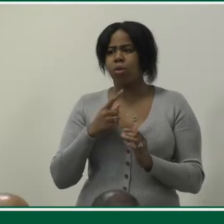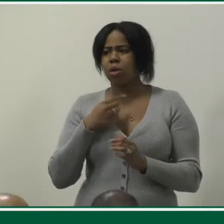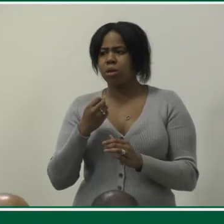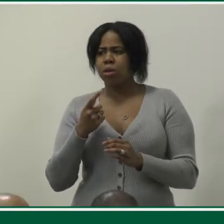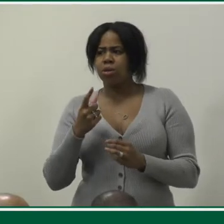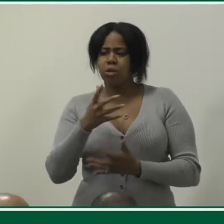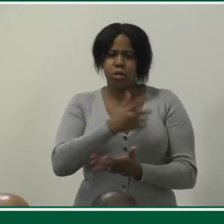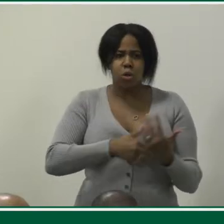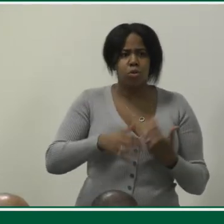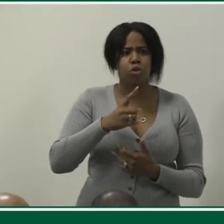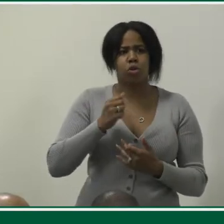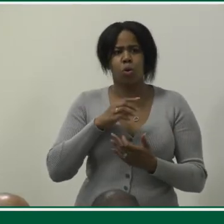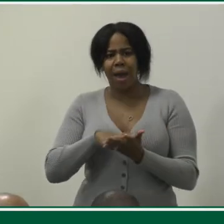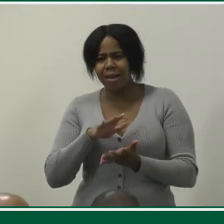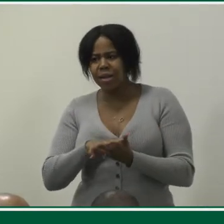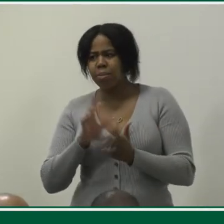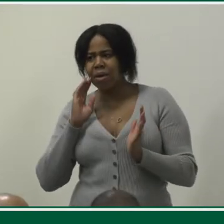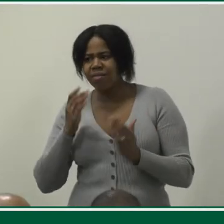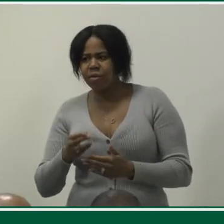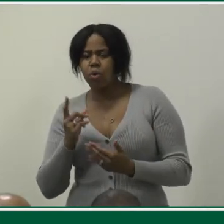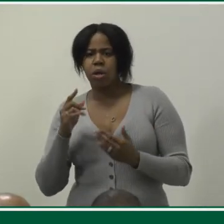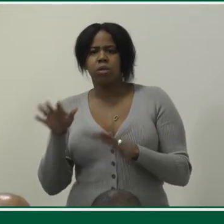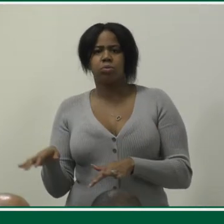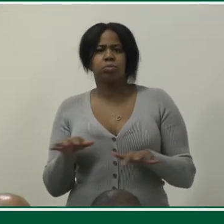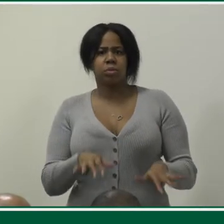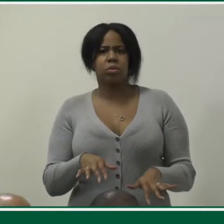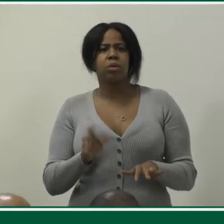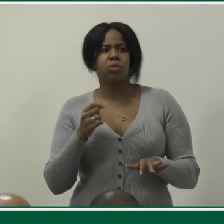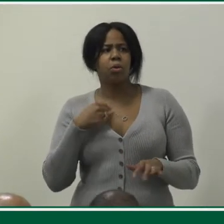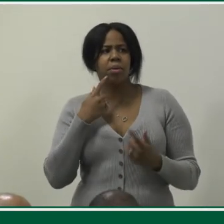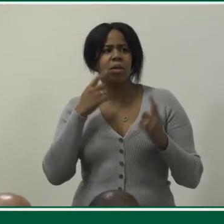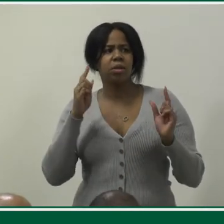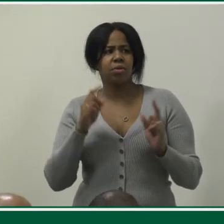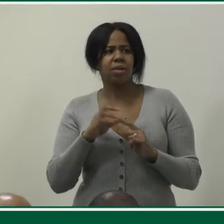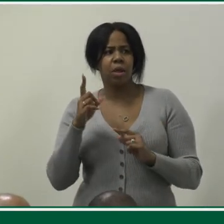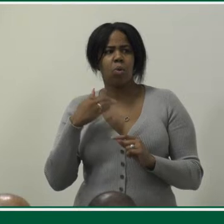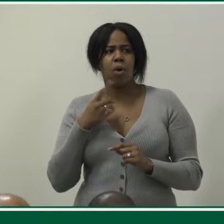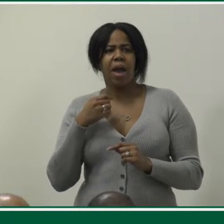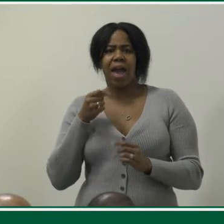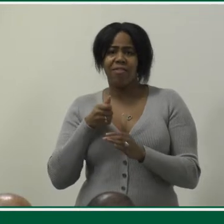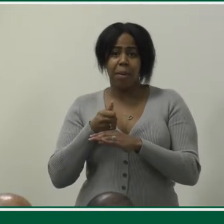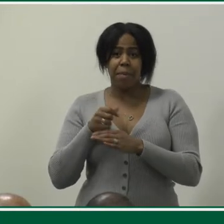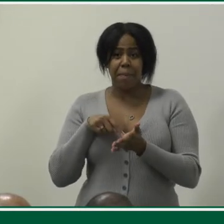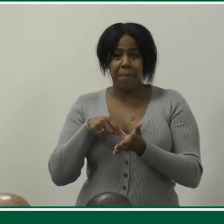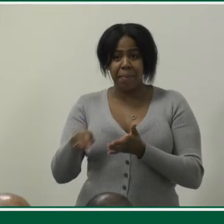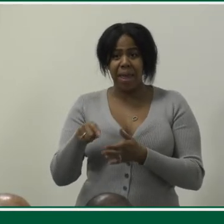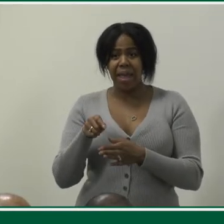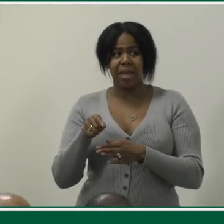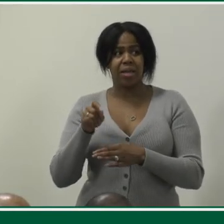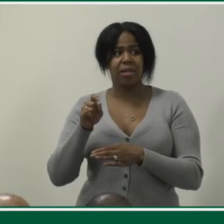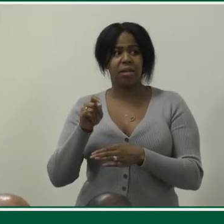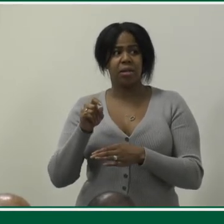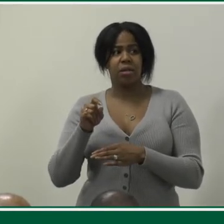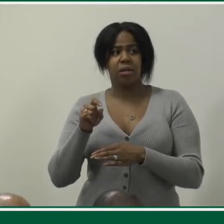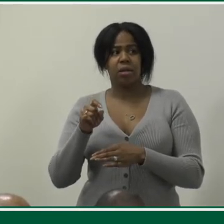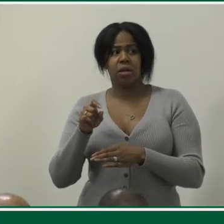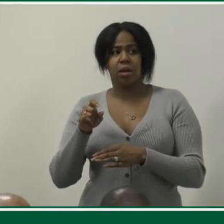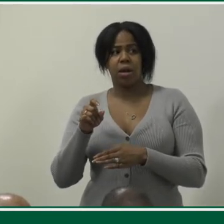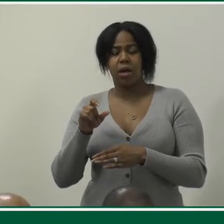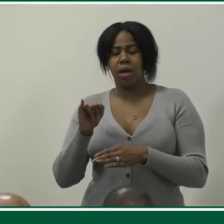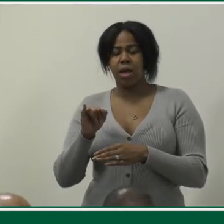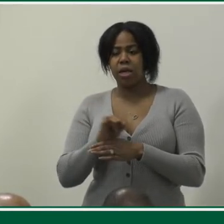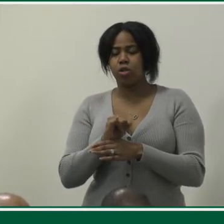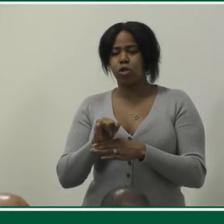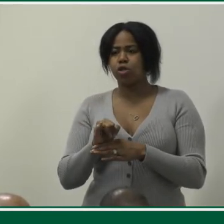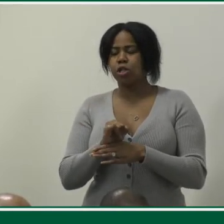instruction, and the things that we know are important for students to succeed. There'll be paid internships that'll be part of it, as part of our institutional goal to